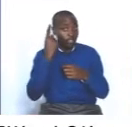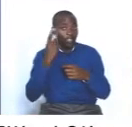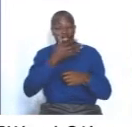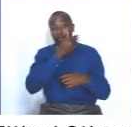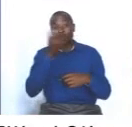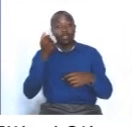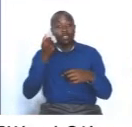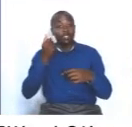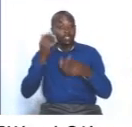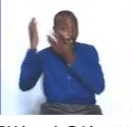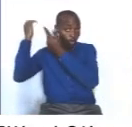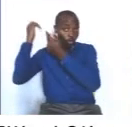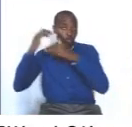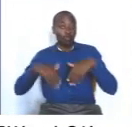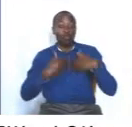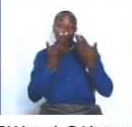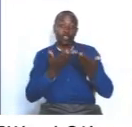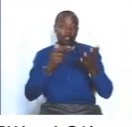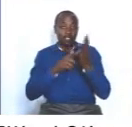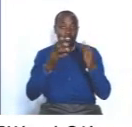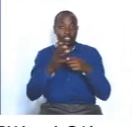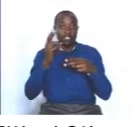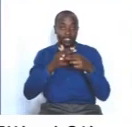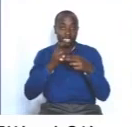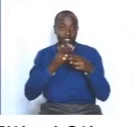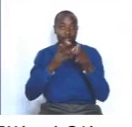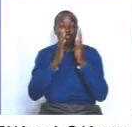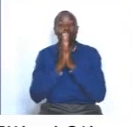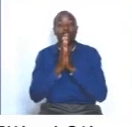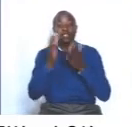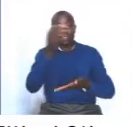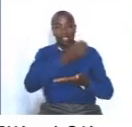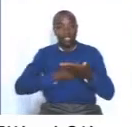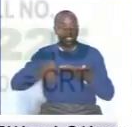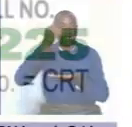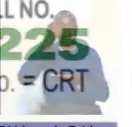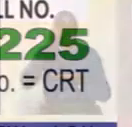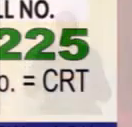the incredible hope you offer. In Jesus' name we pray. Amen.